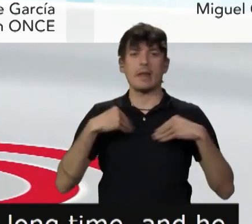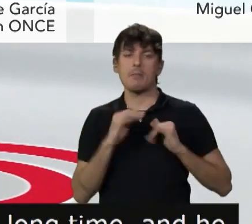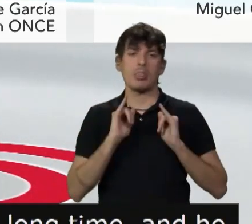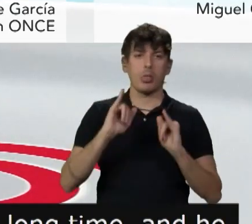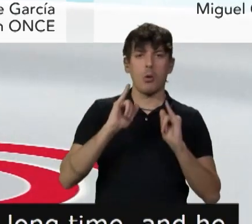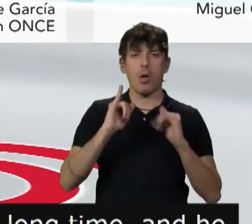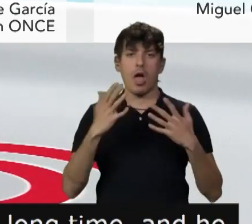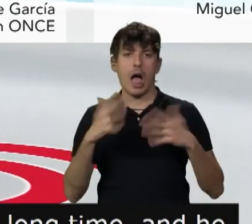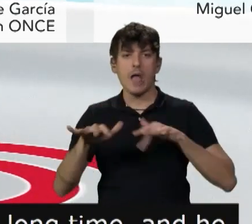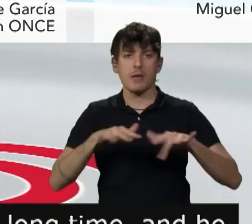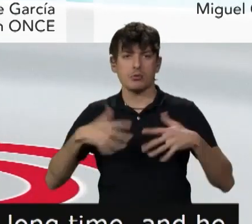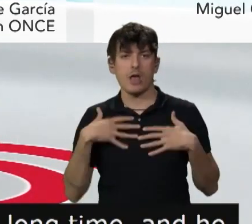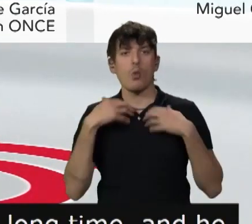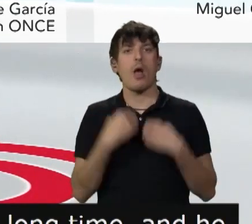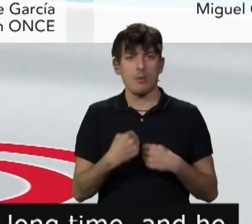And